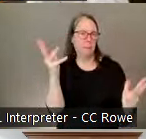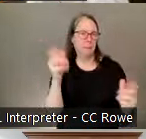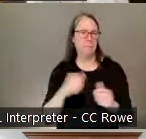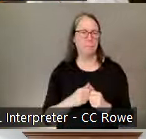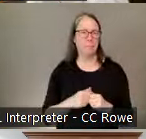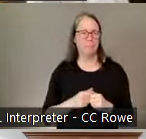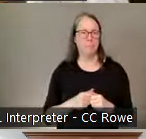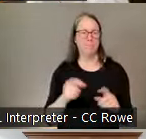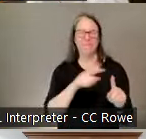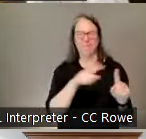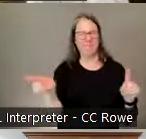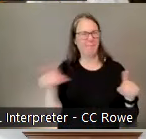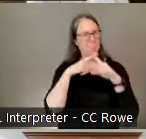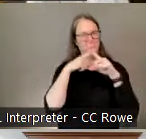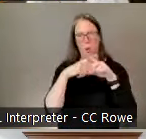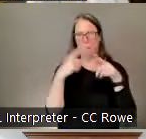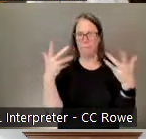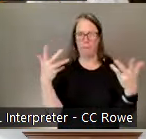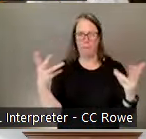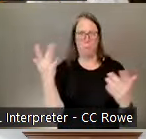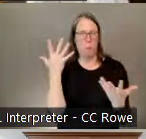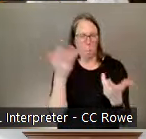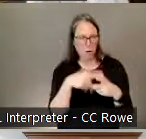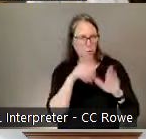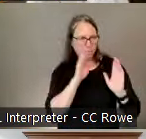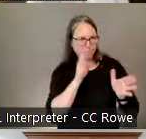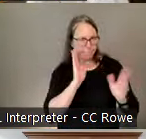Everyone has been muted so we can hear our guest speakers today.